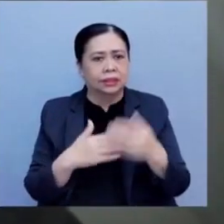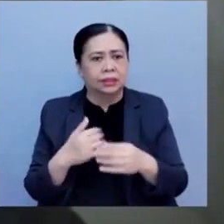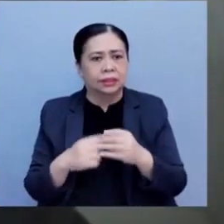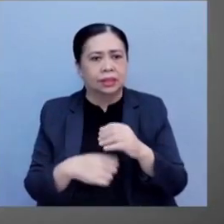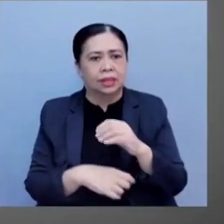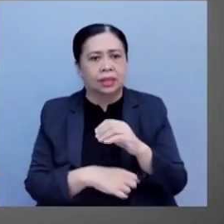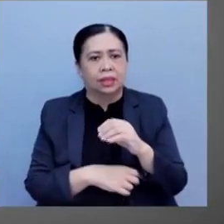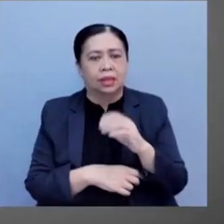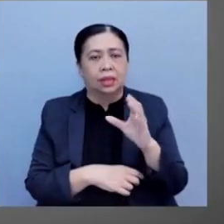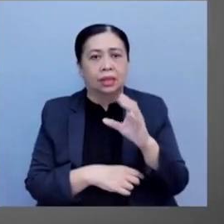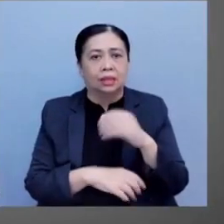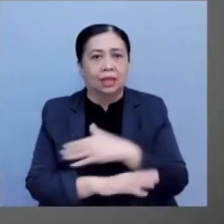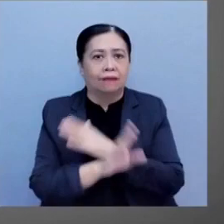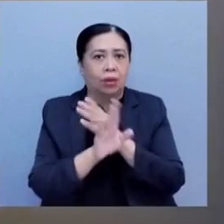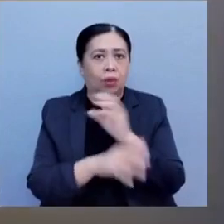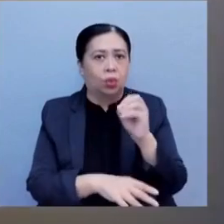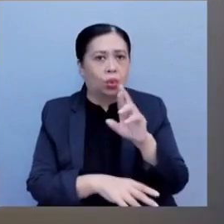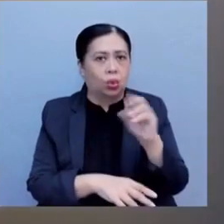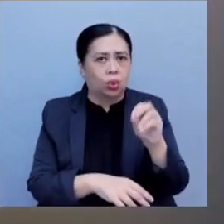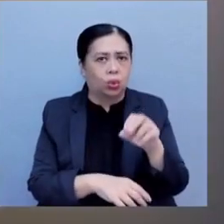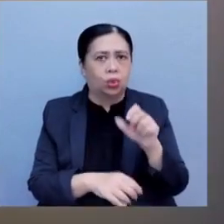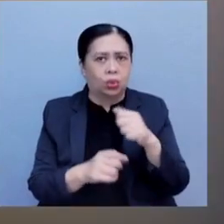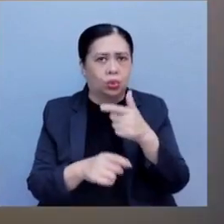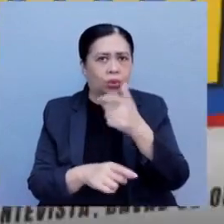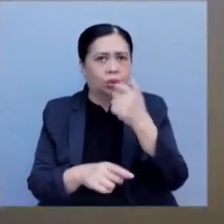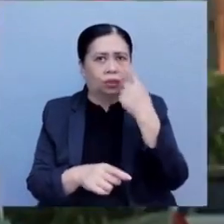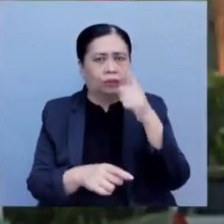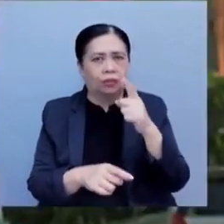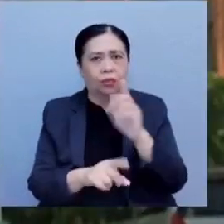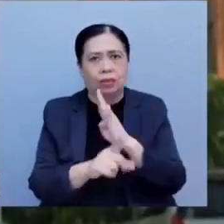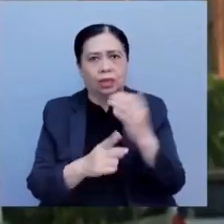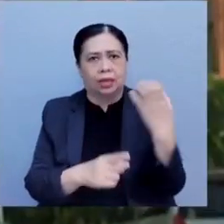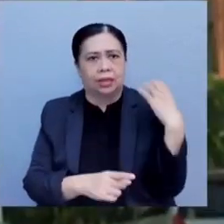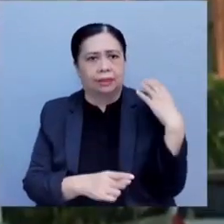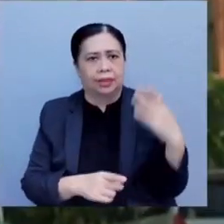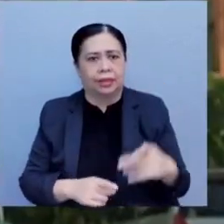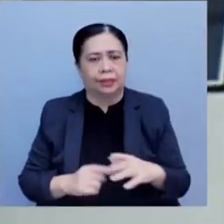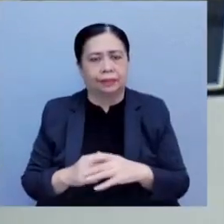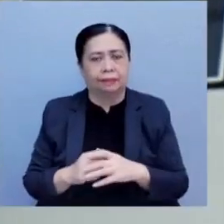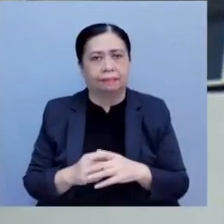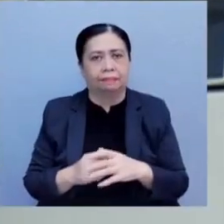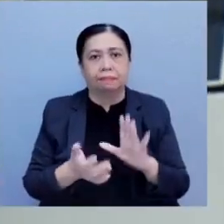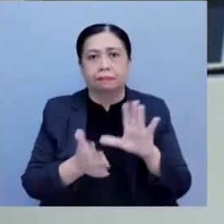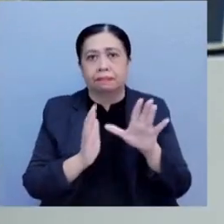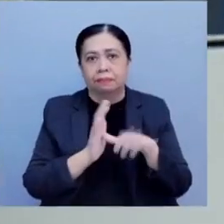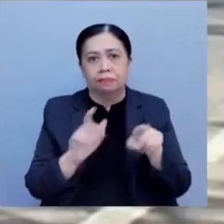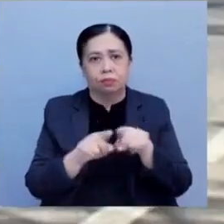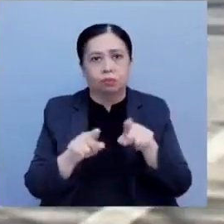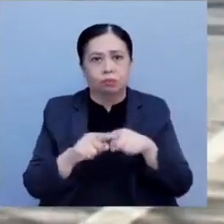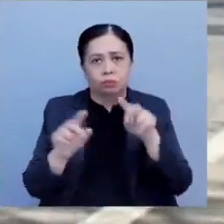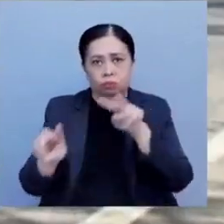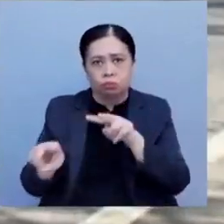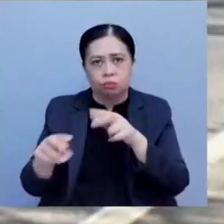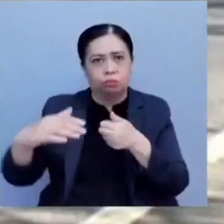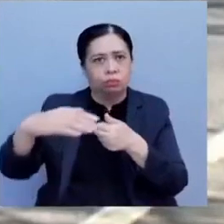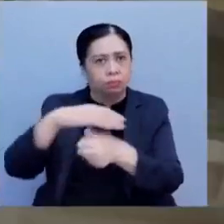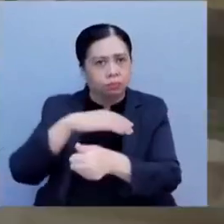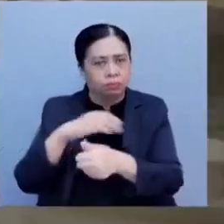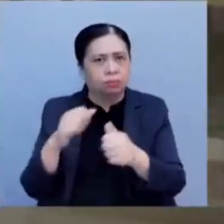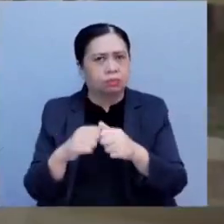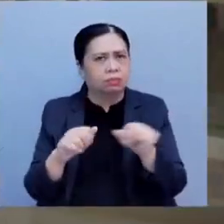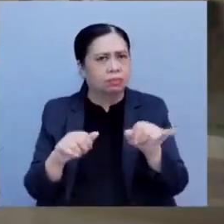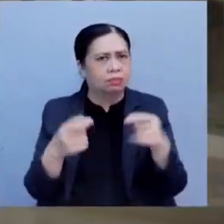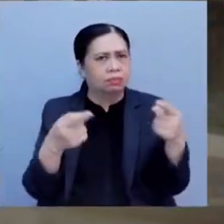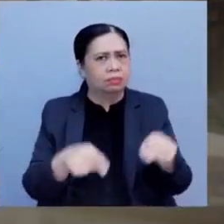are investigating the killing of another bet for village chief. COMELEC is also monitoring the situation in Abra amid incidents